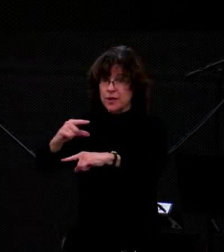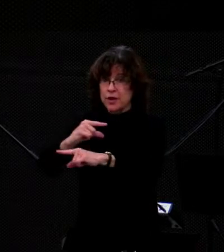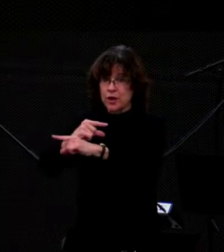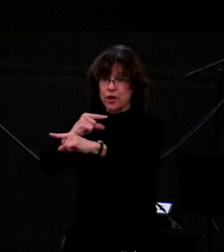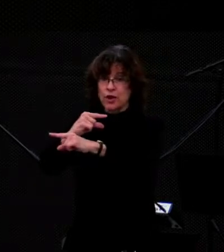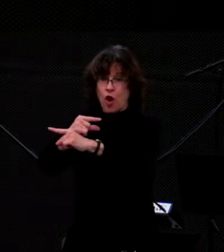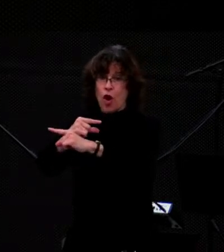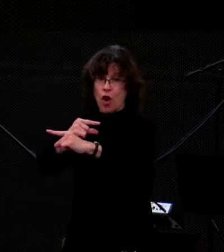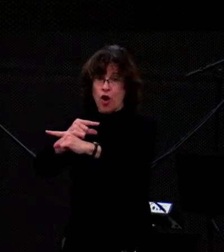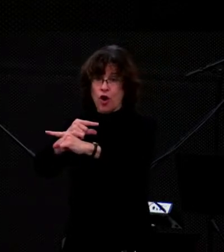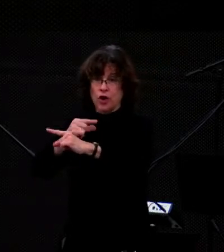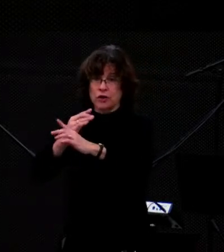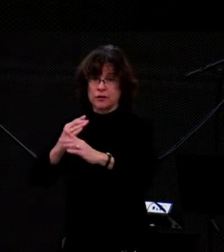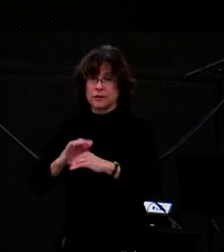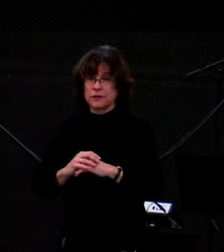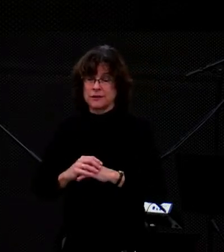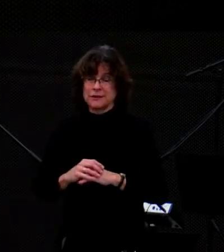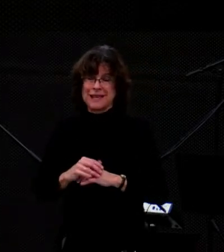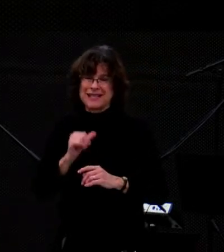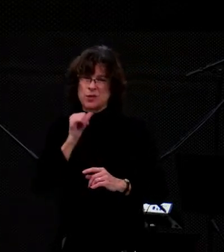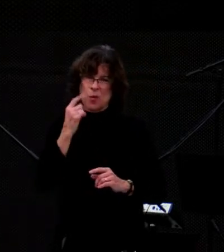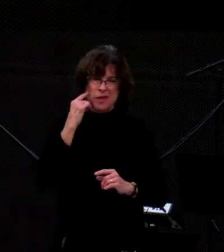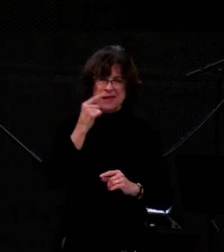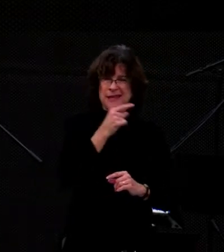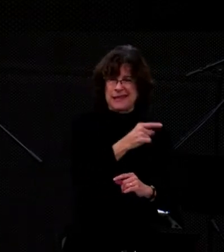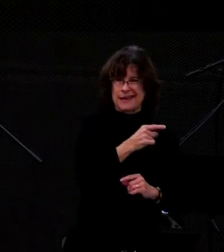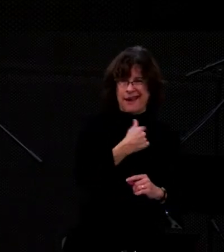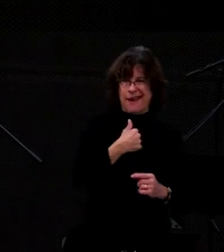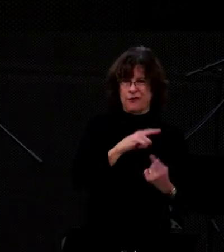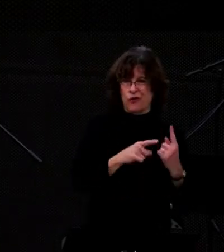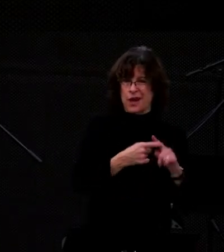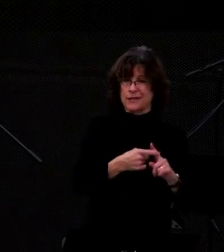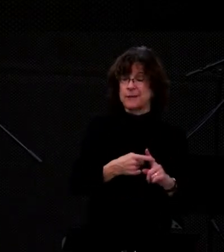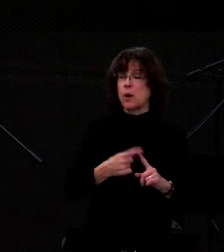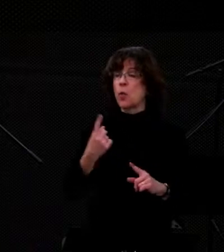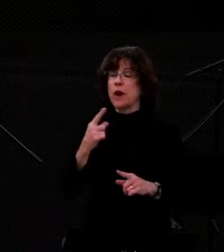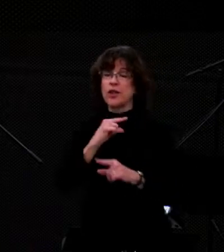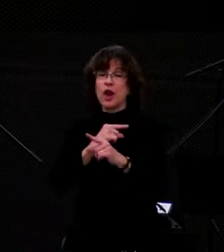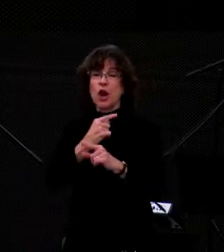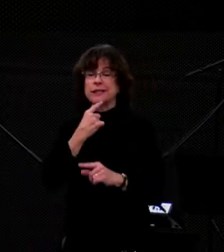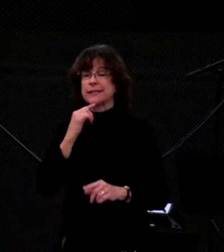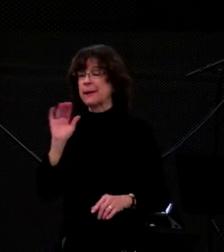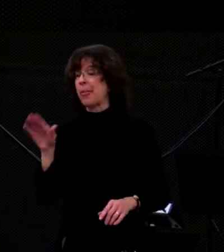have a feeling Haman didn't have many friends, says, "Oh, by the way,